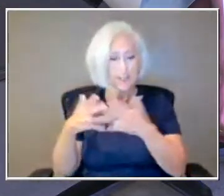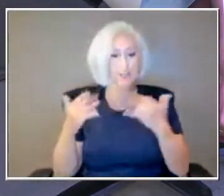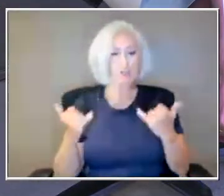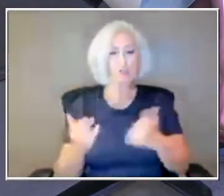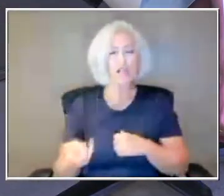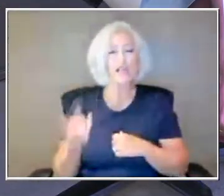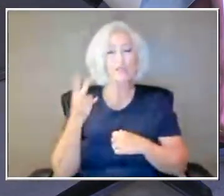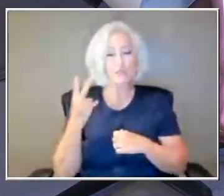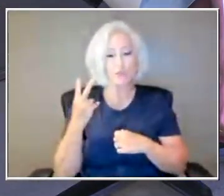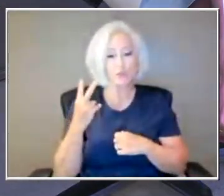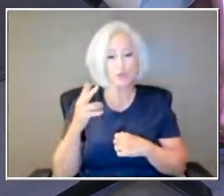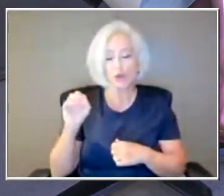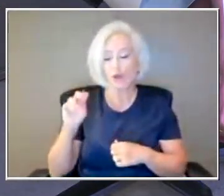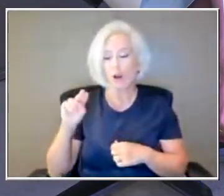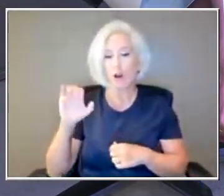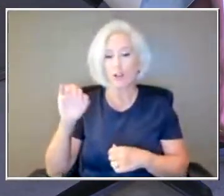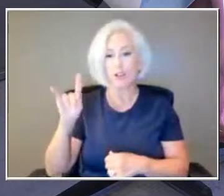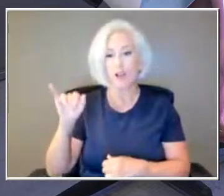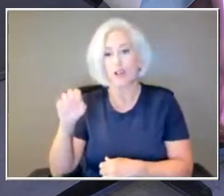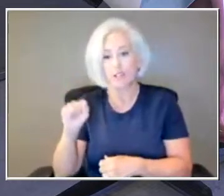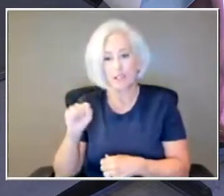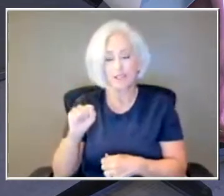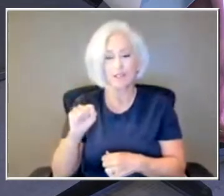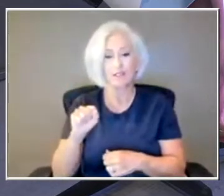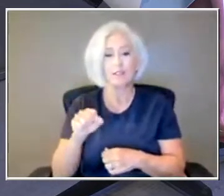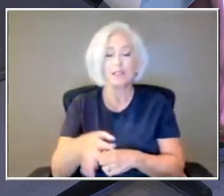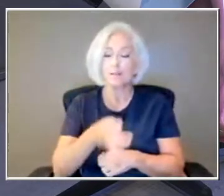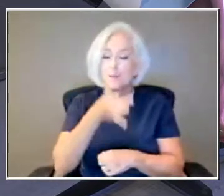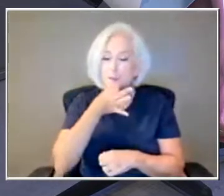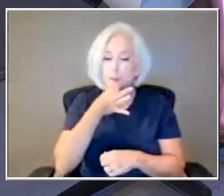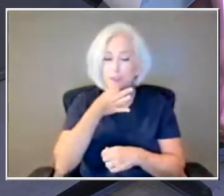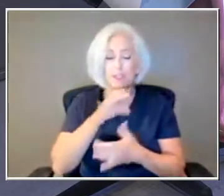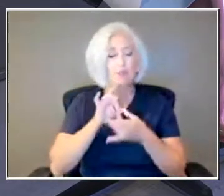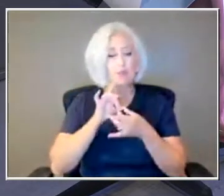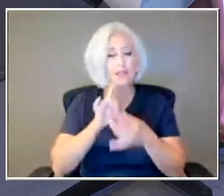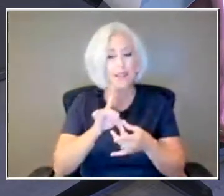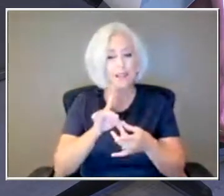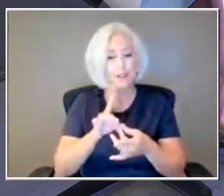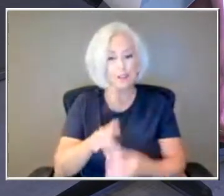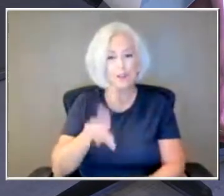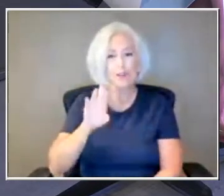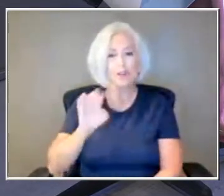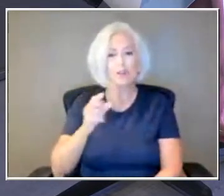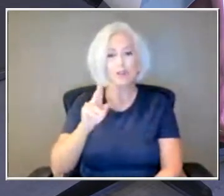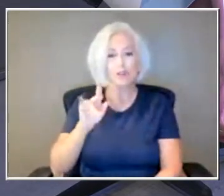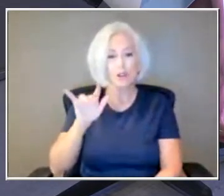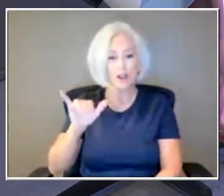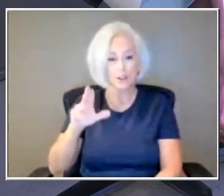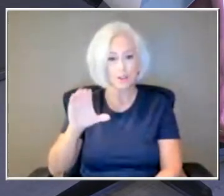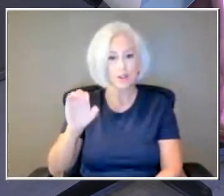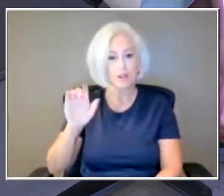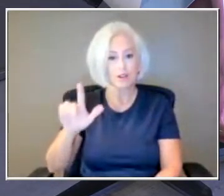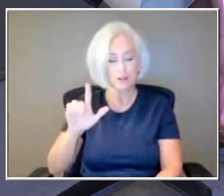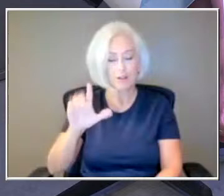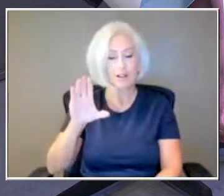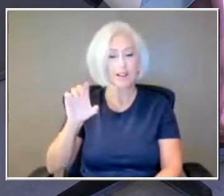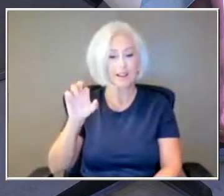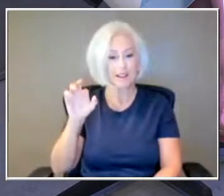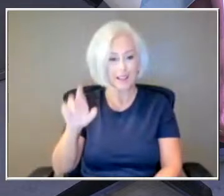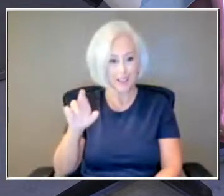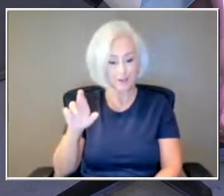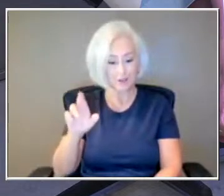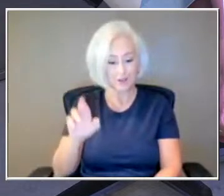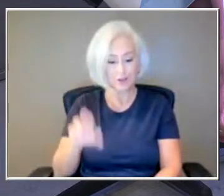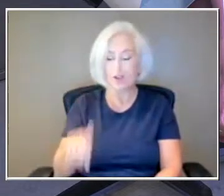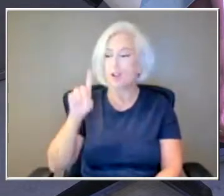in genitourinary cancers, Dr. Raul Parikh and Dr. Elizabeth Wolf Birchfield. Good to have you both here to